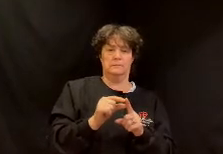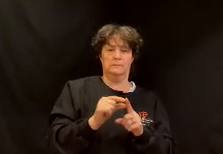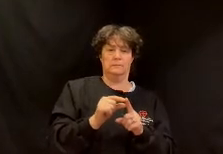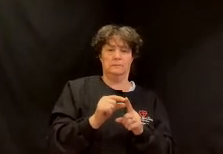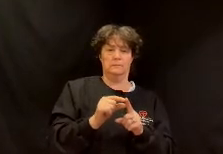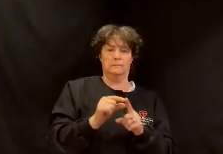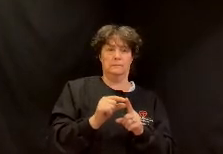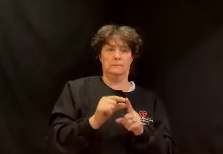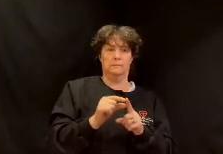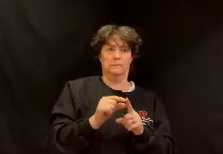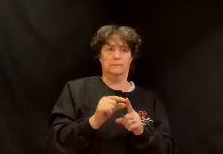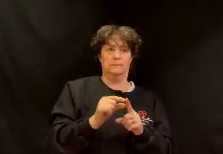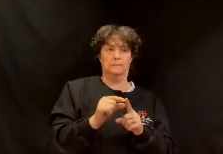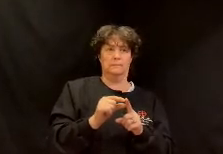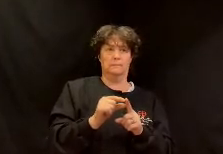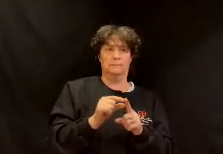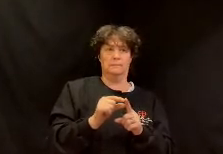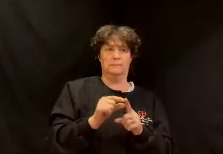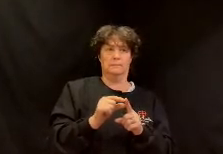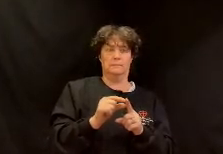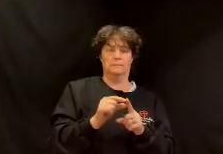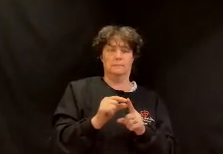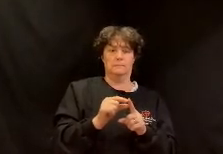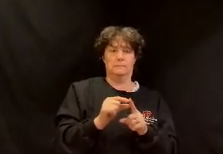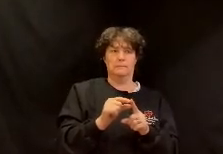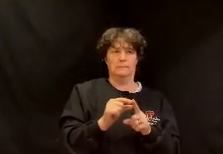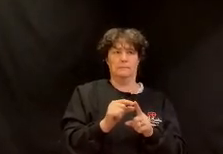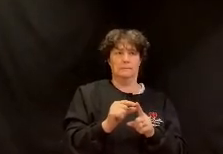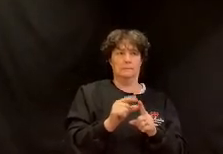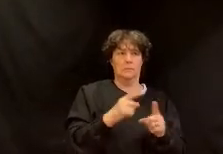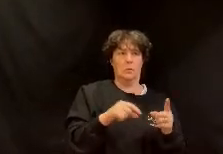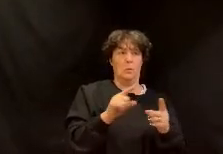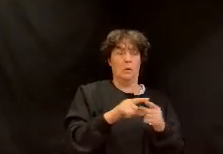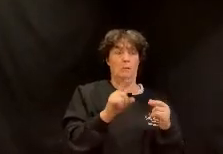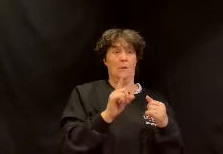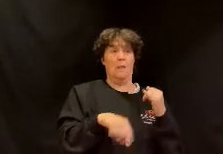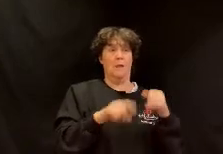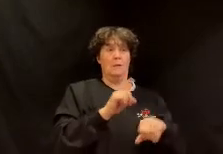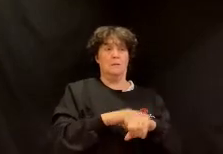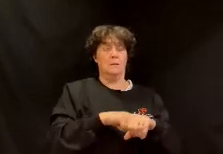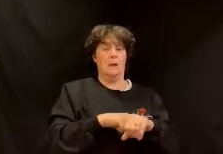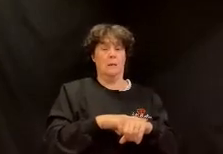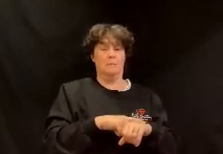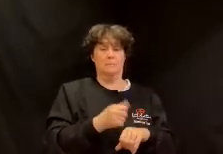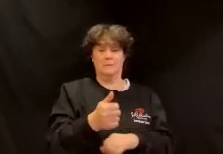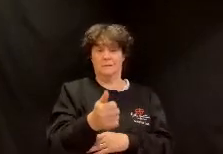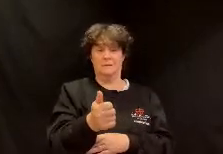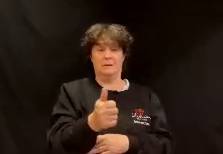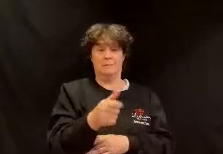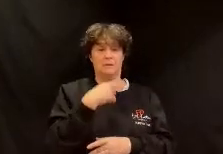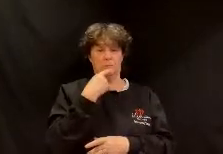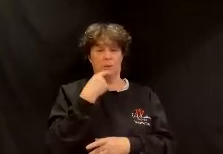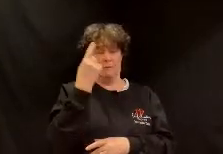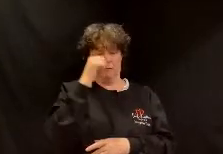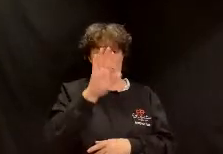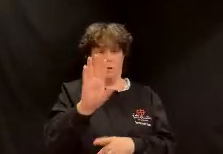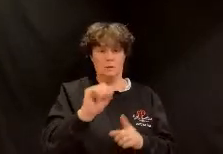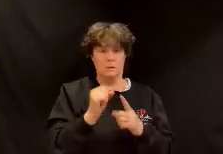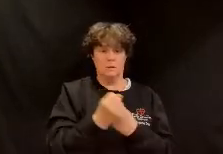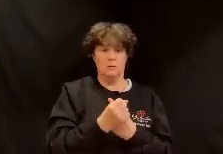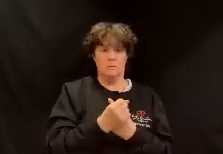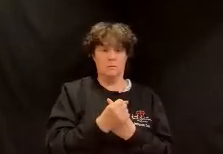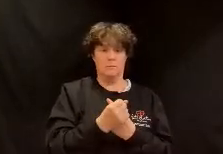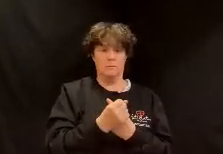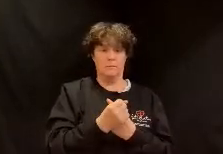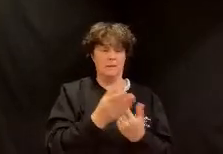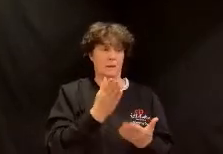Send the Word. Make sense to you? When was the last time you took and spoke over your situations? You may, some of you